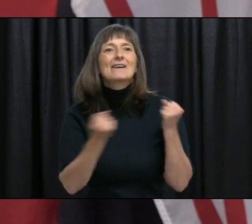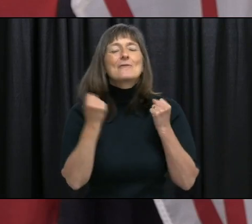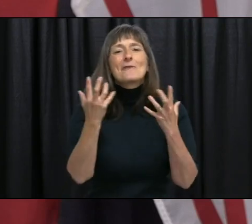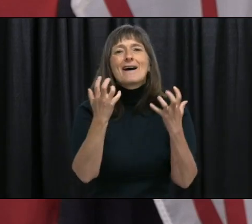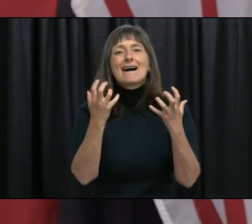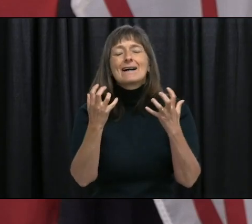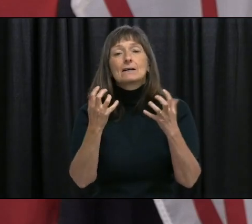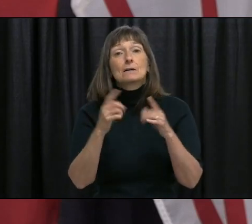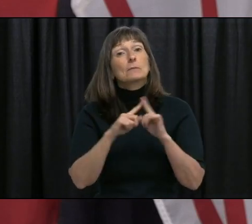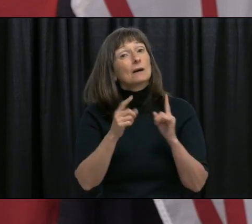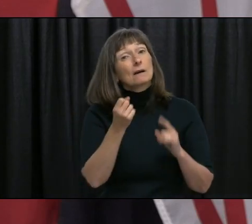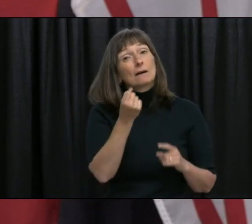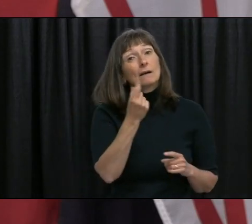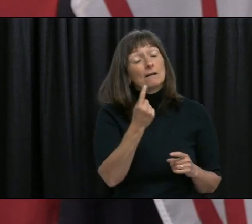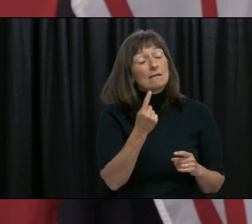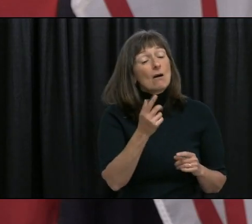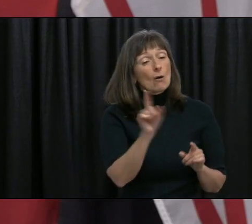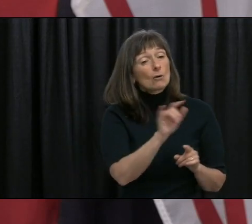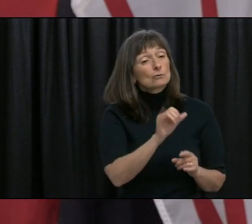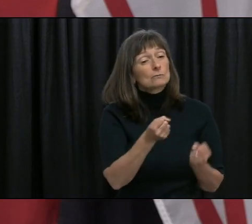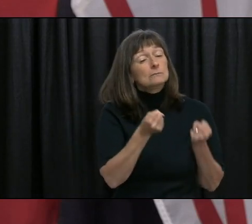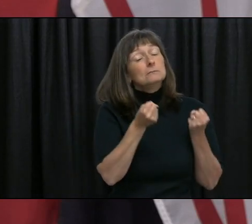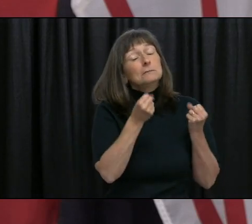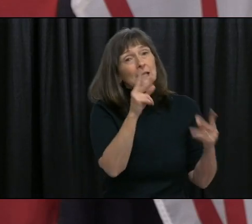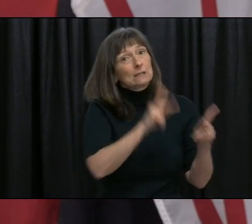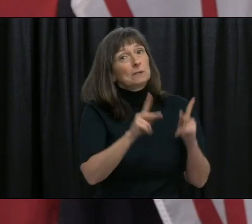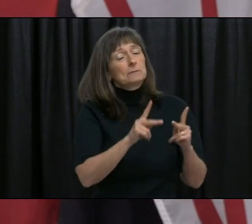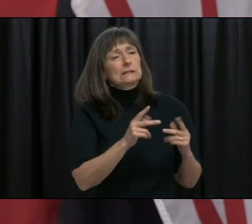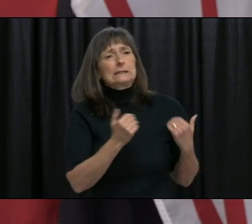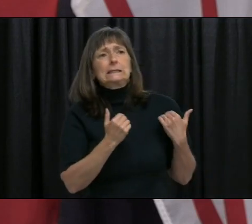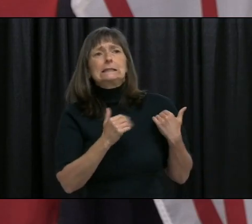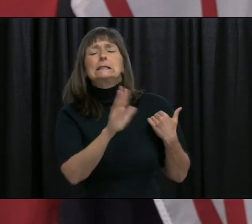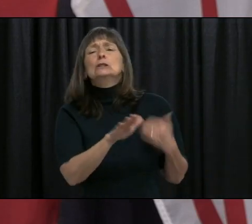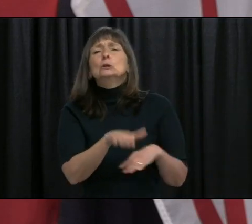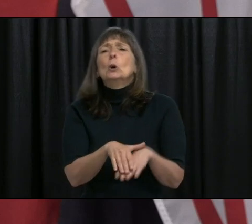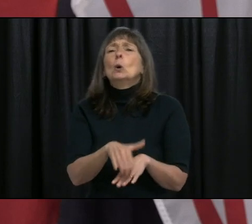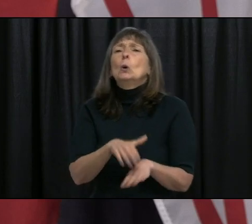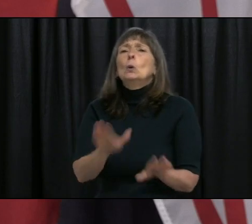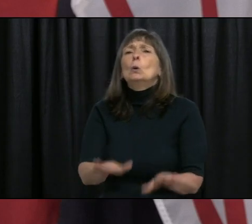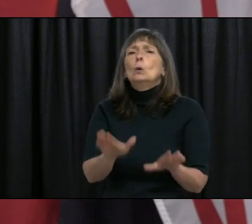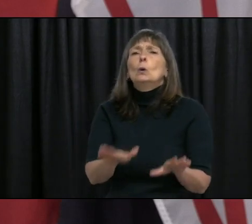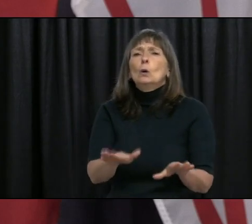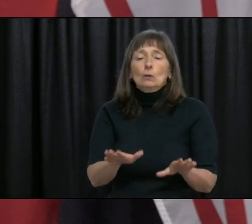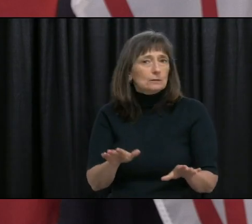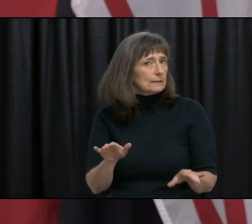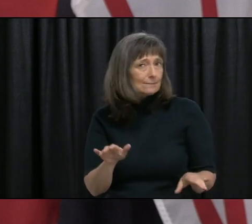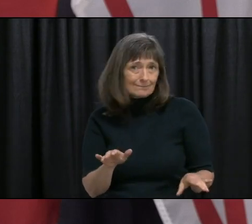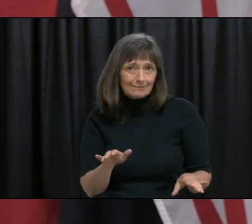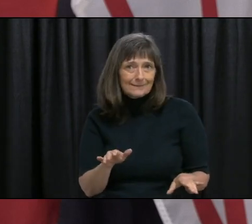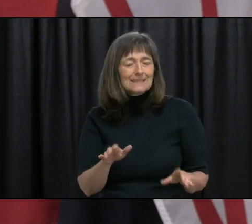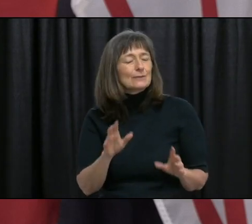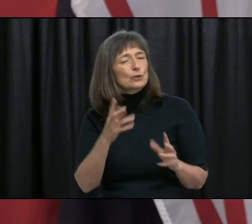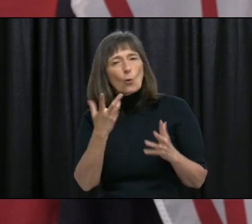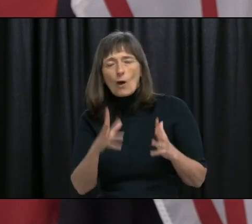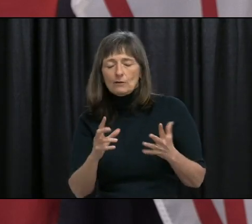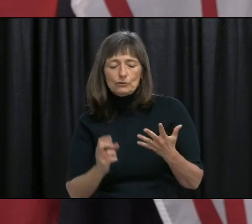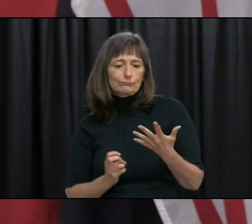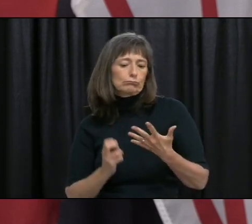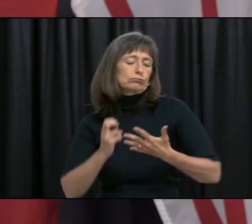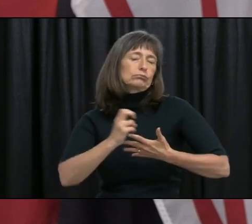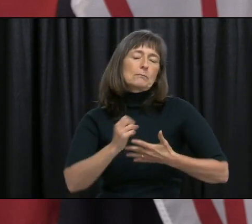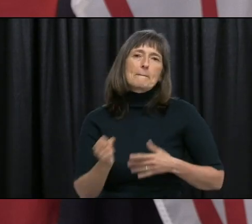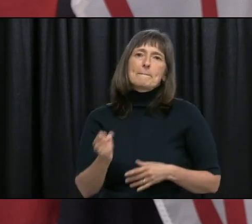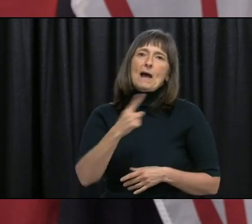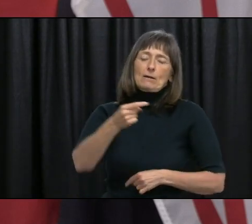hear from many, many people that are concerned about not doing this too fast and therefore triggering a setback, which would cost us the